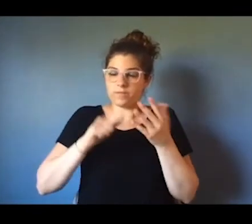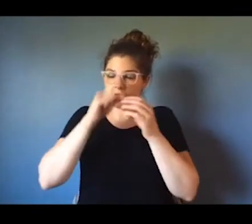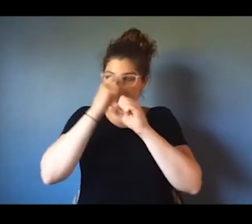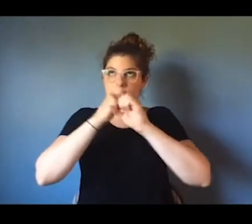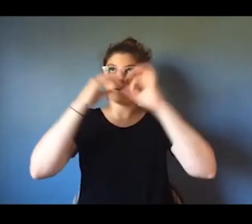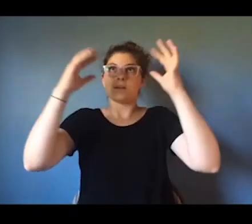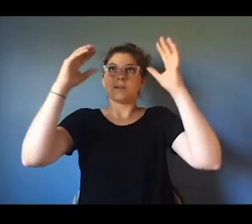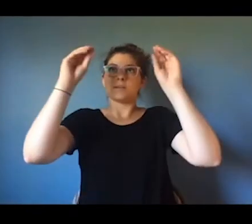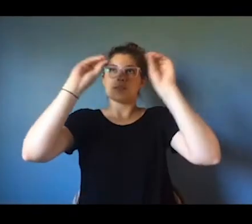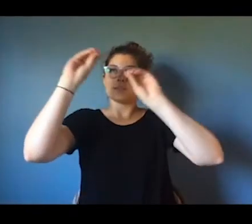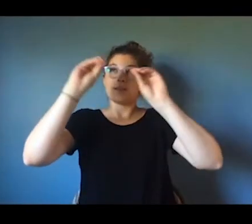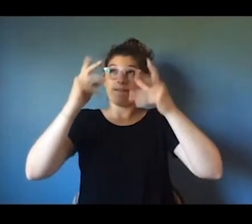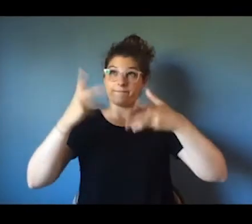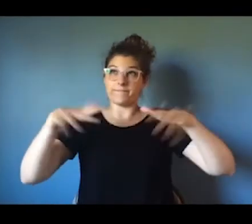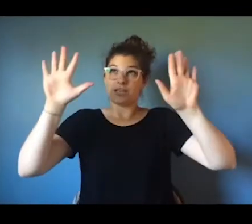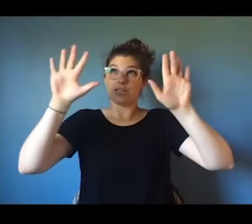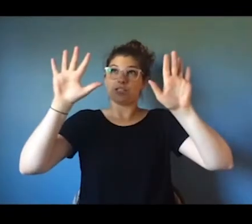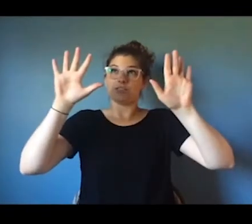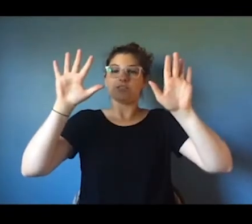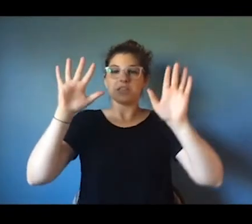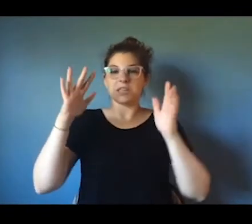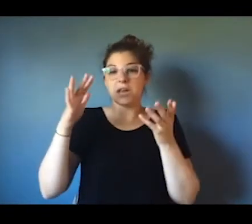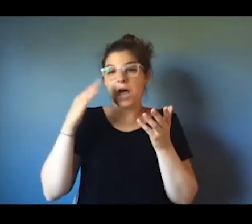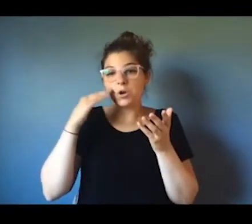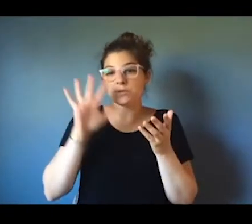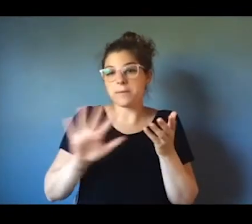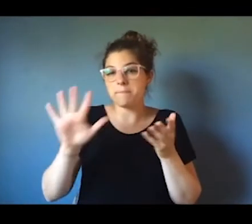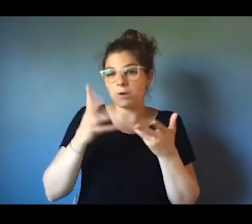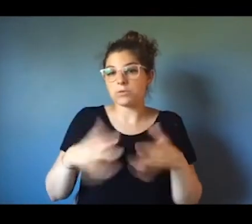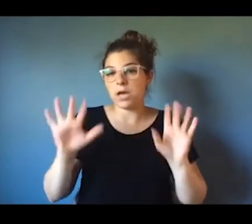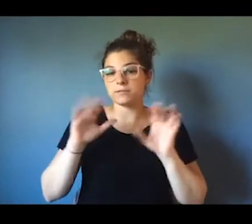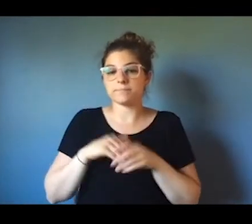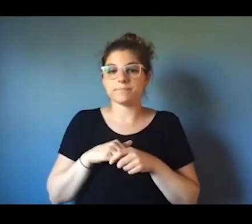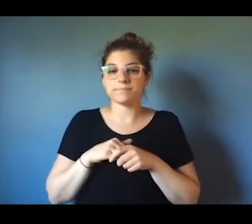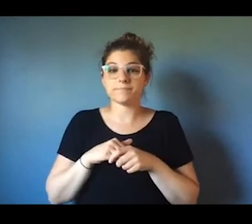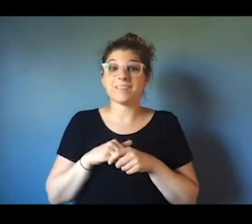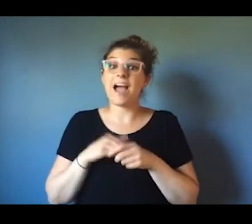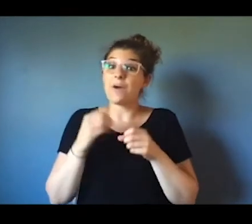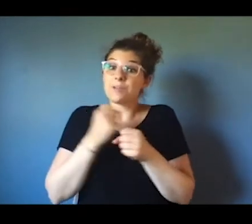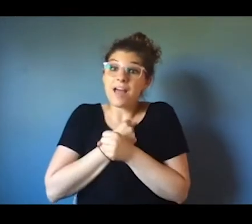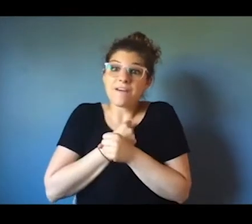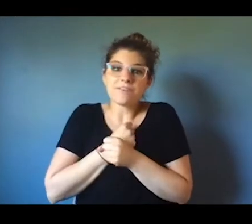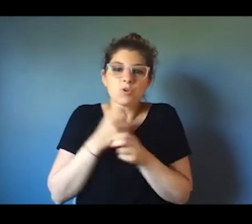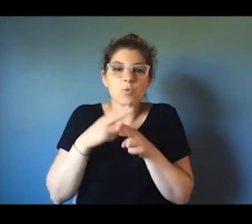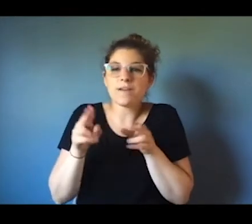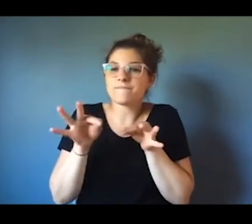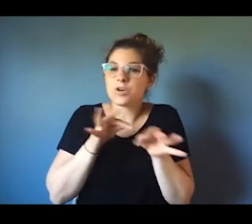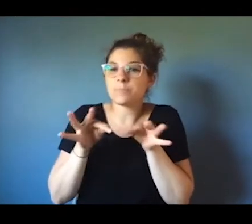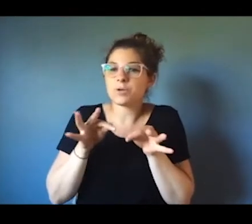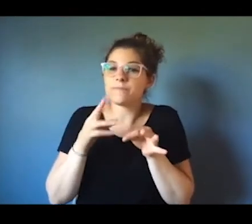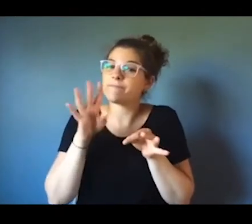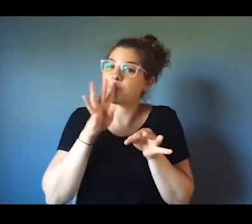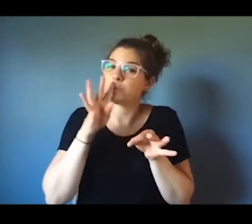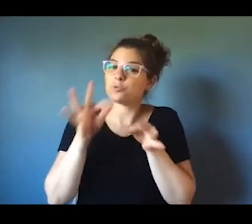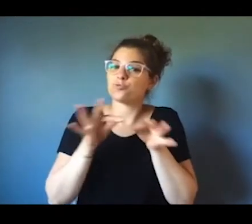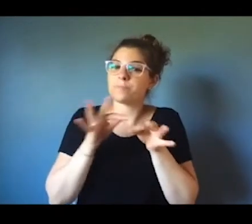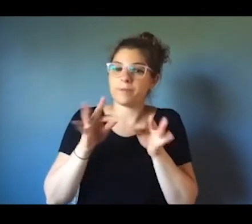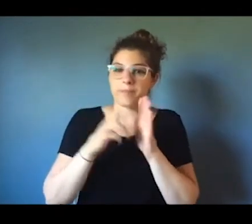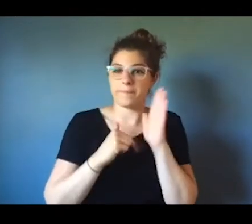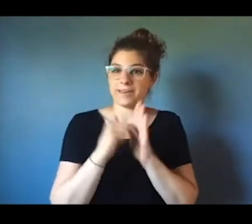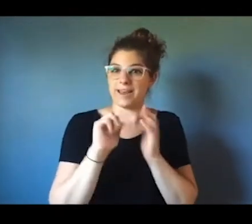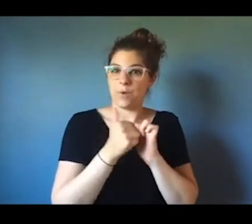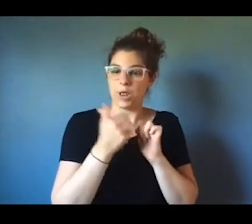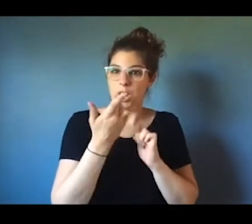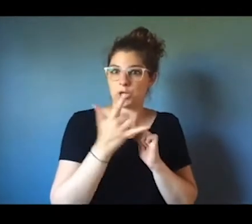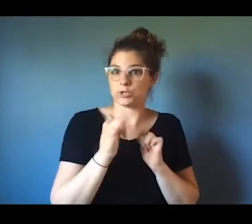whenever I have all the steps in my mind completed, then I know the painting is, about done. I would love to give you a quick verbal description about this